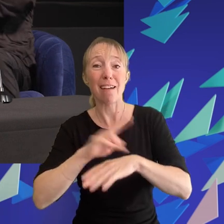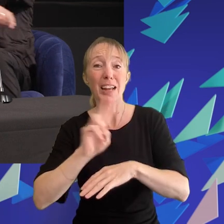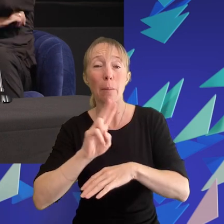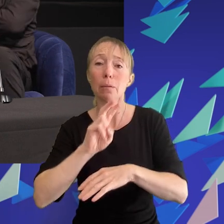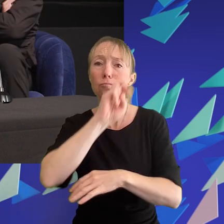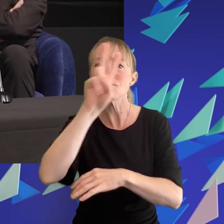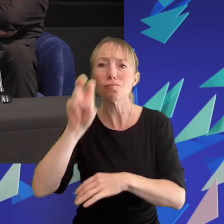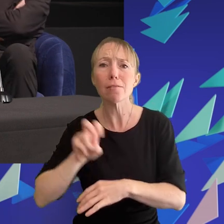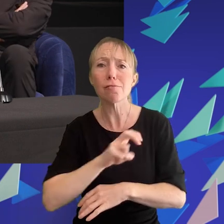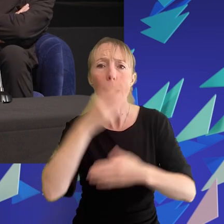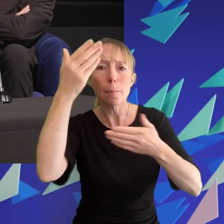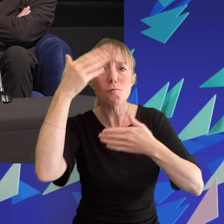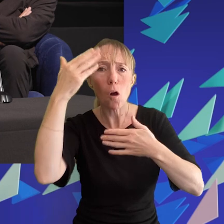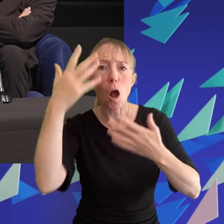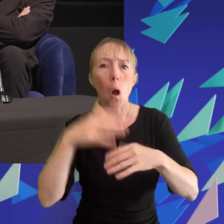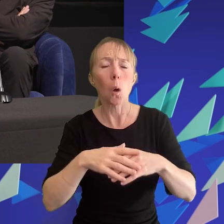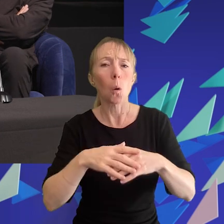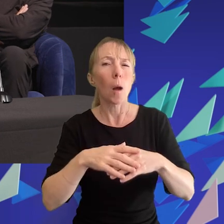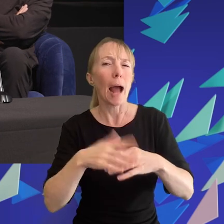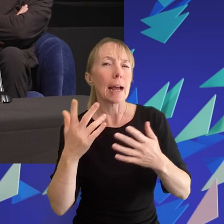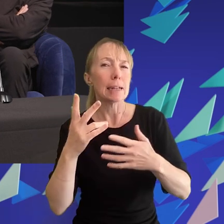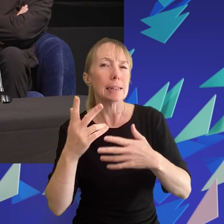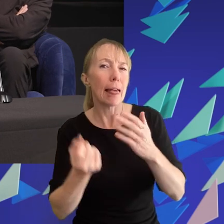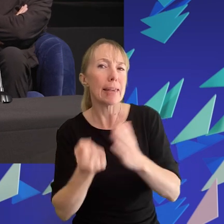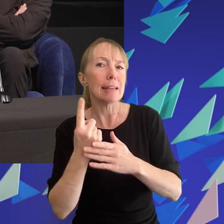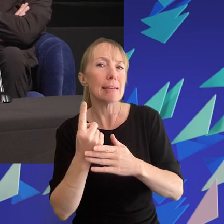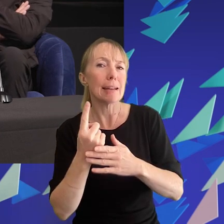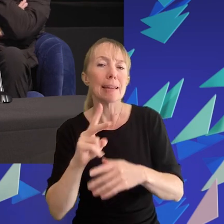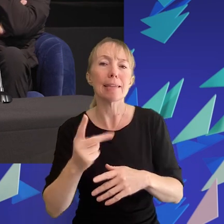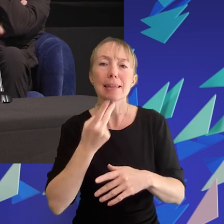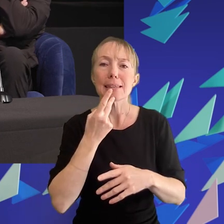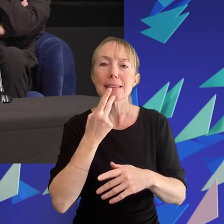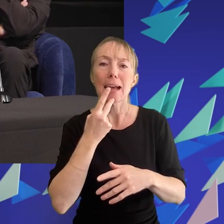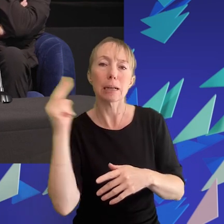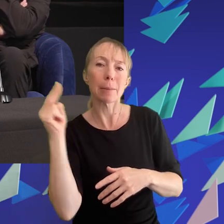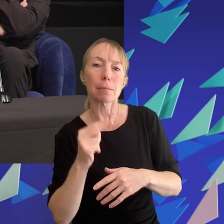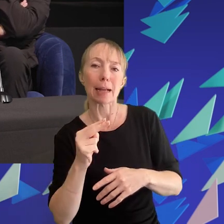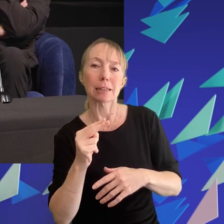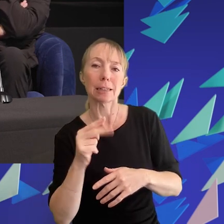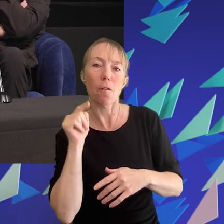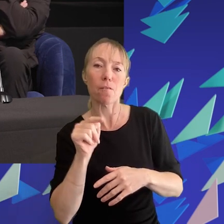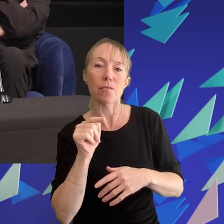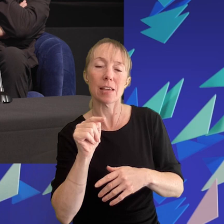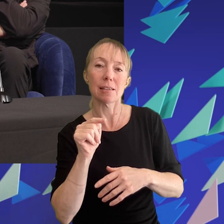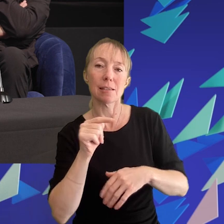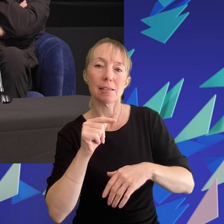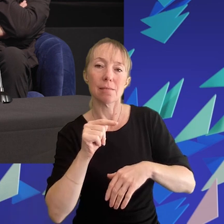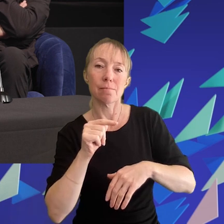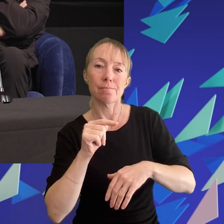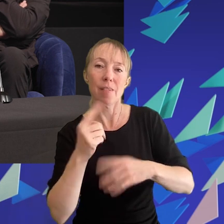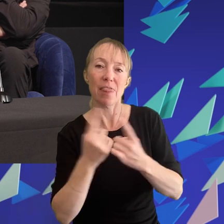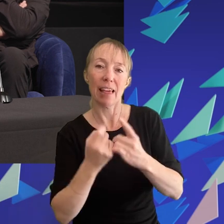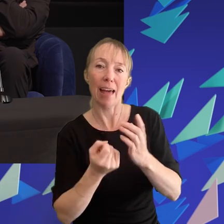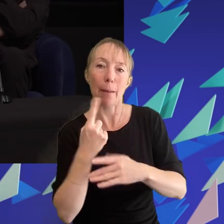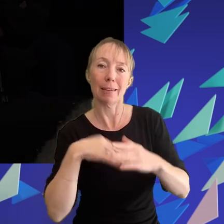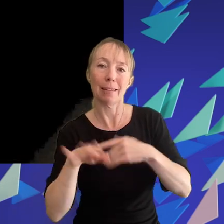for those who haven't seen it, is the second perspective on this moment that happens in the film. If we can show the